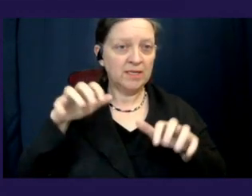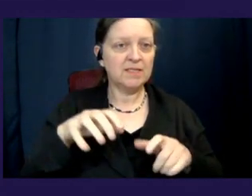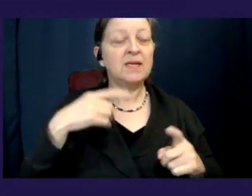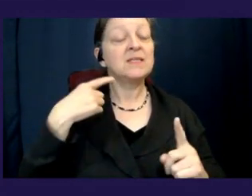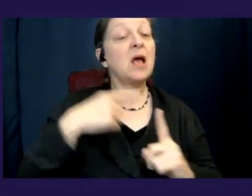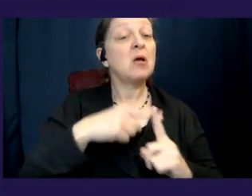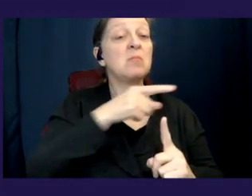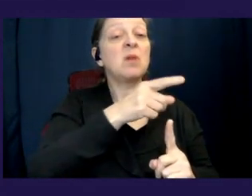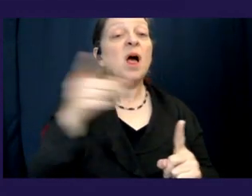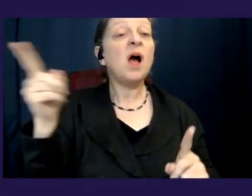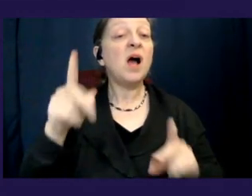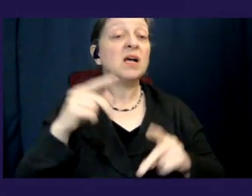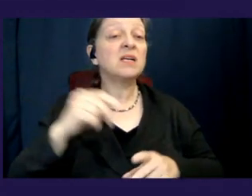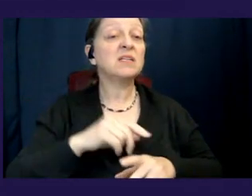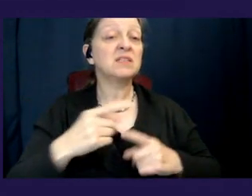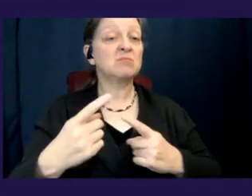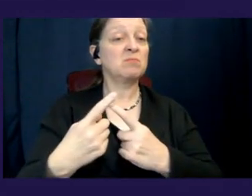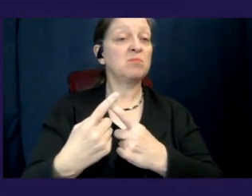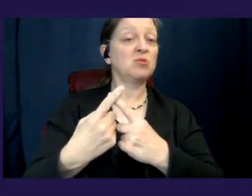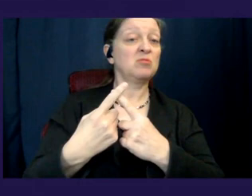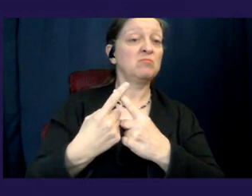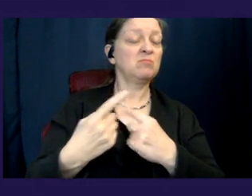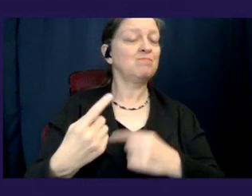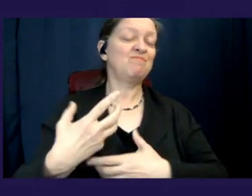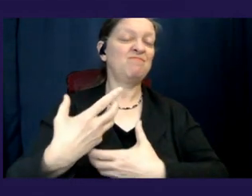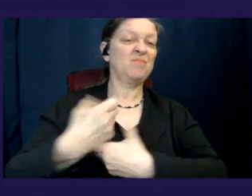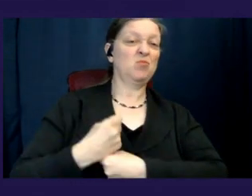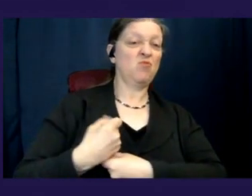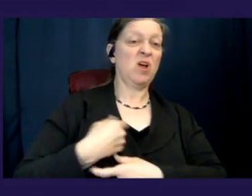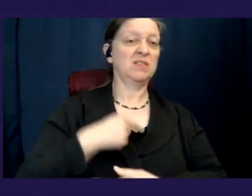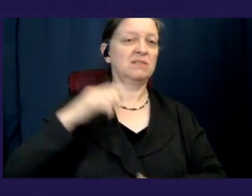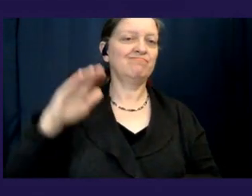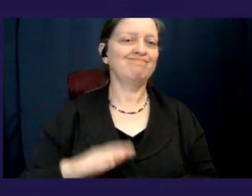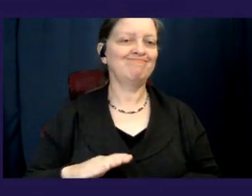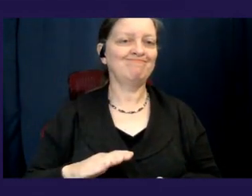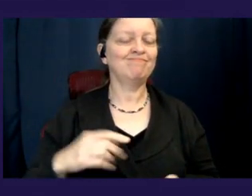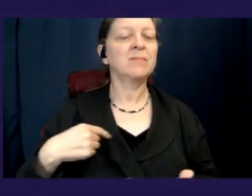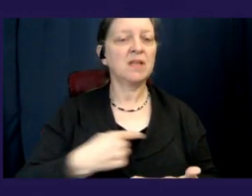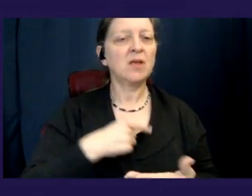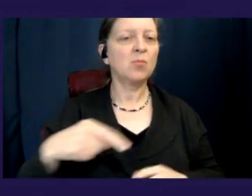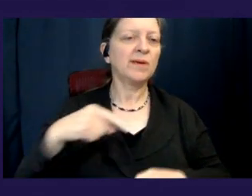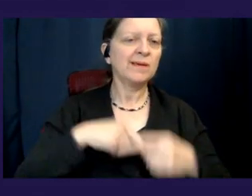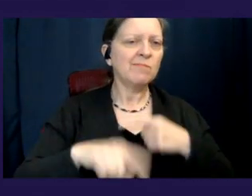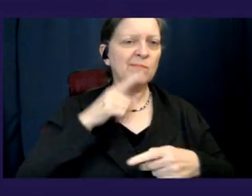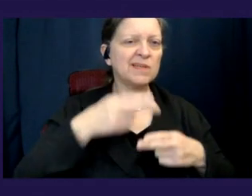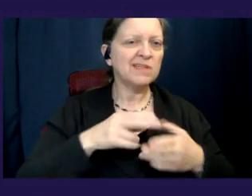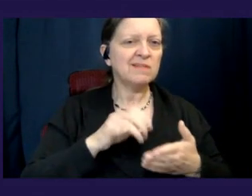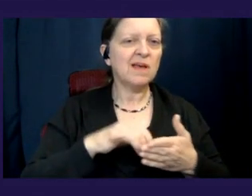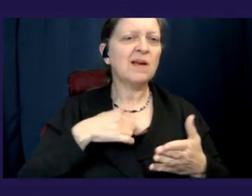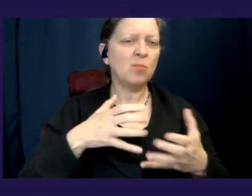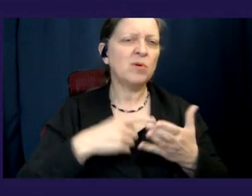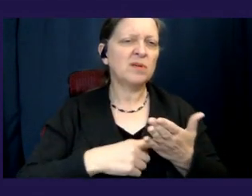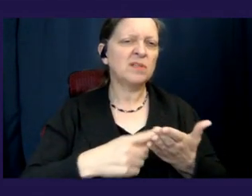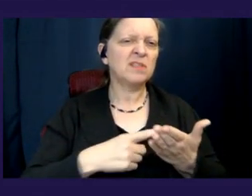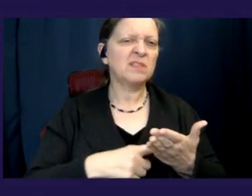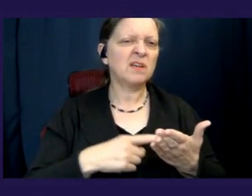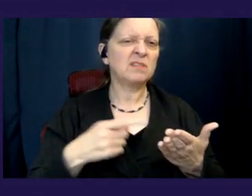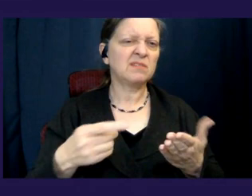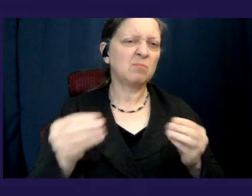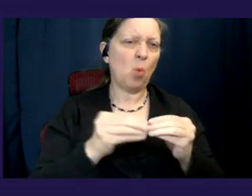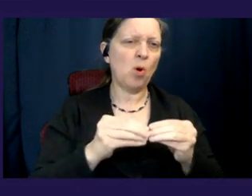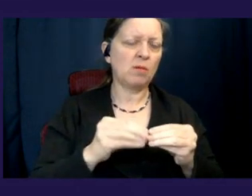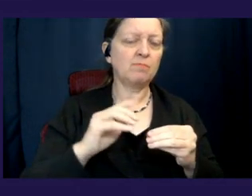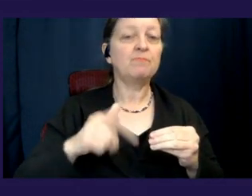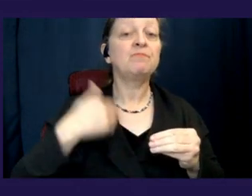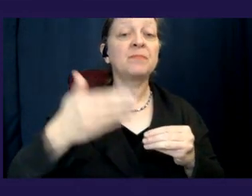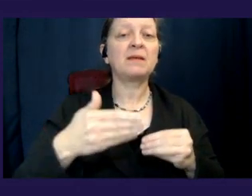to correct that just we keep coming back to, and I really want to have a chance to talk about in this panel. Next slide. So we have all of